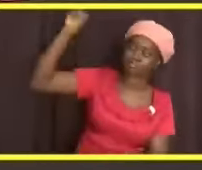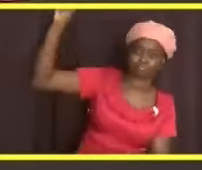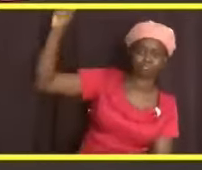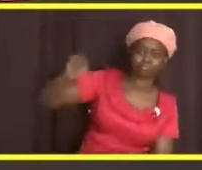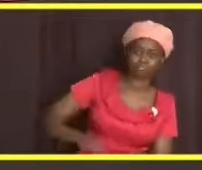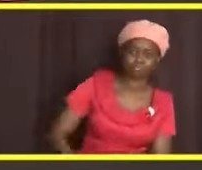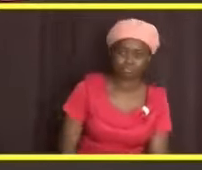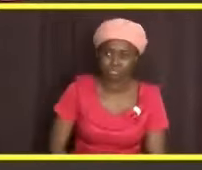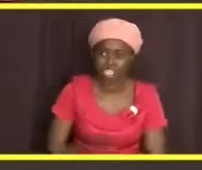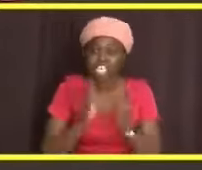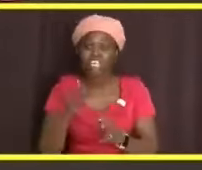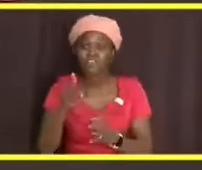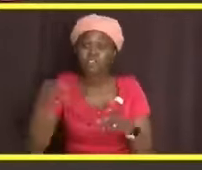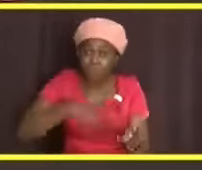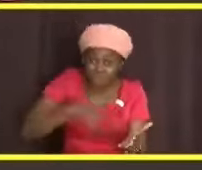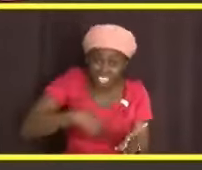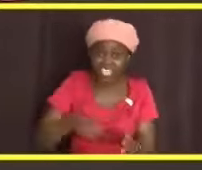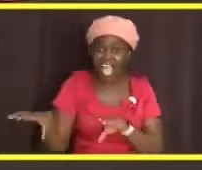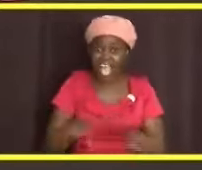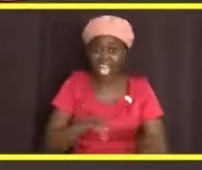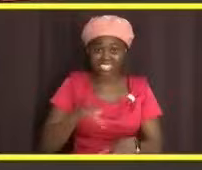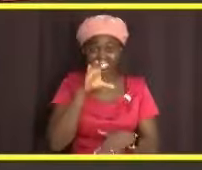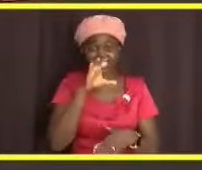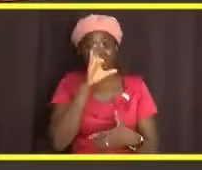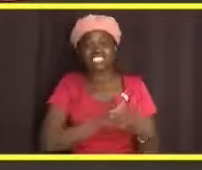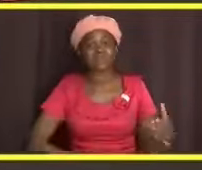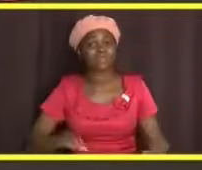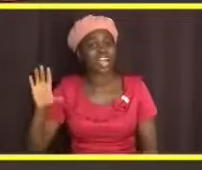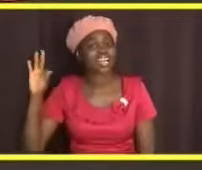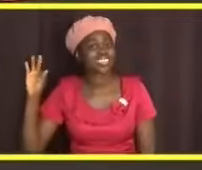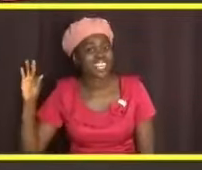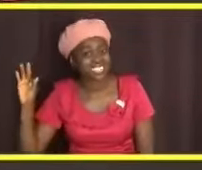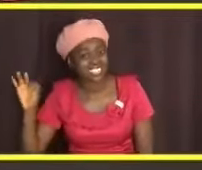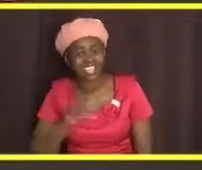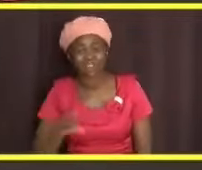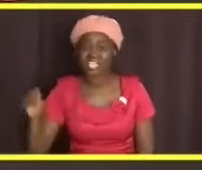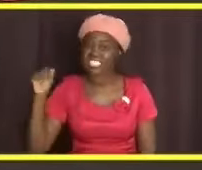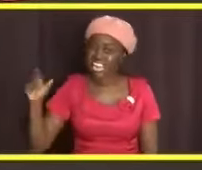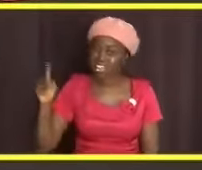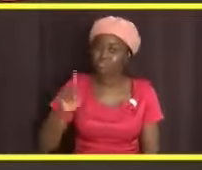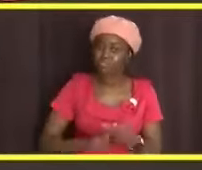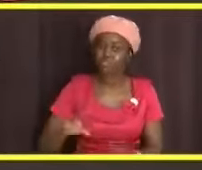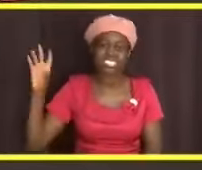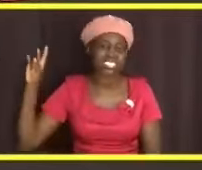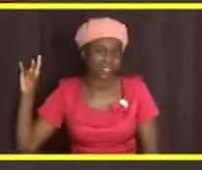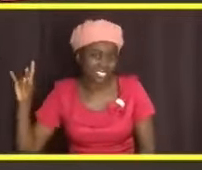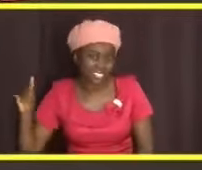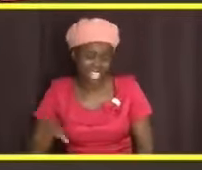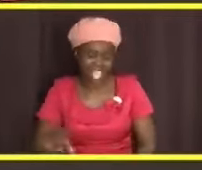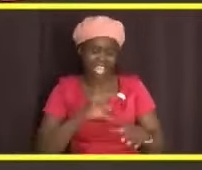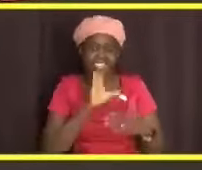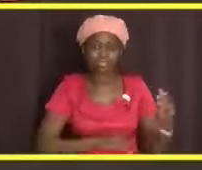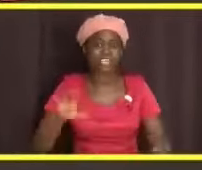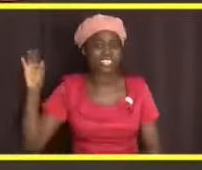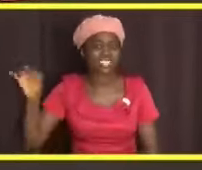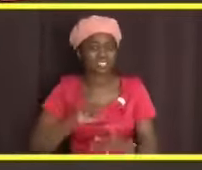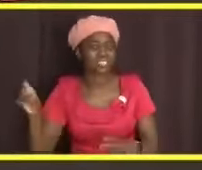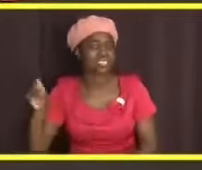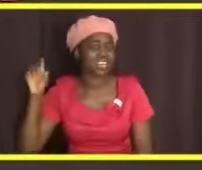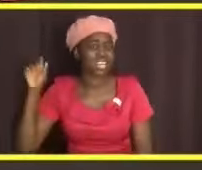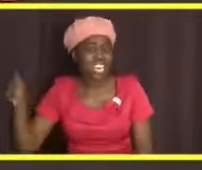When you read Acts of the Apostles chapter 19 from verse 11 to 17, Acts 19 from 11 to